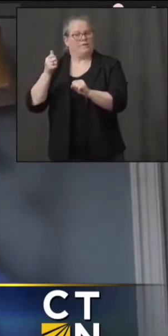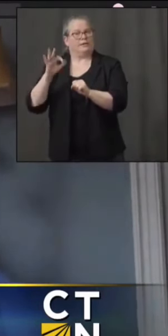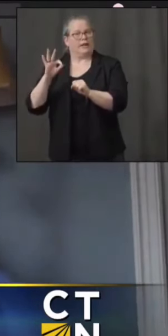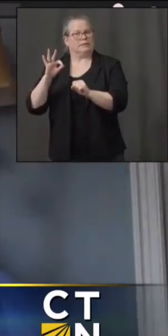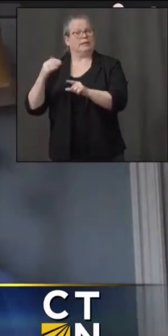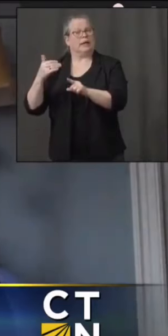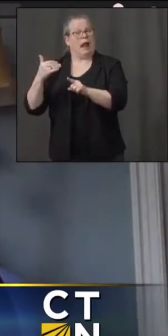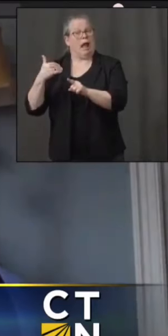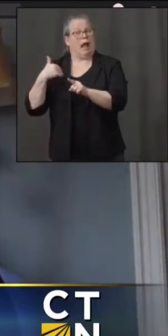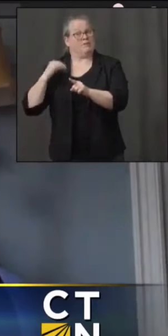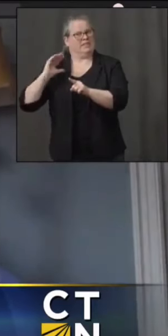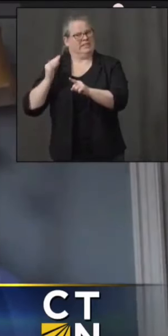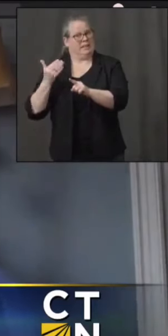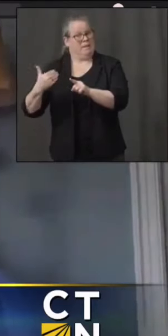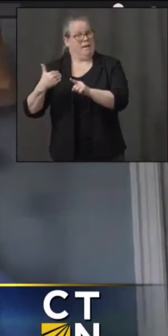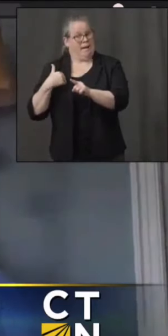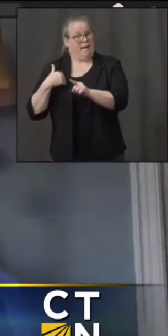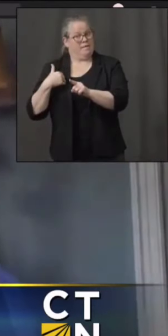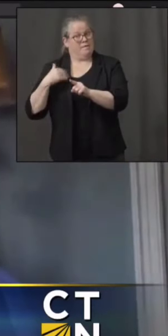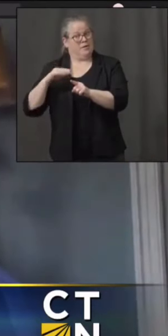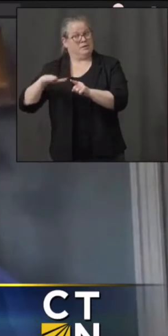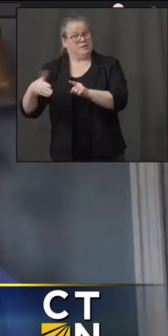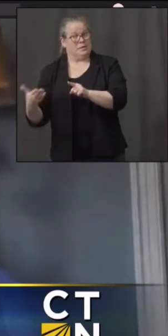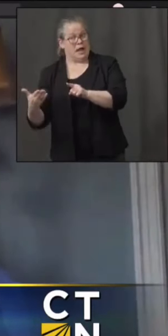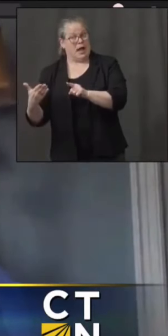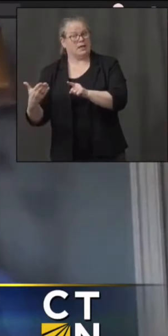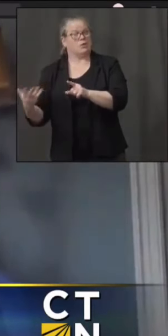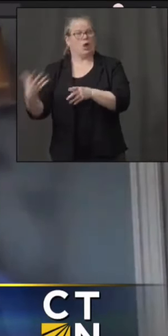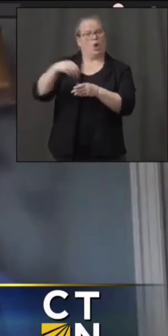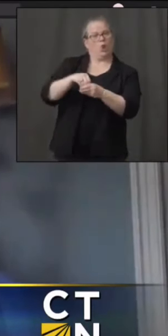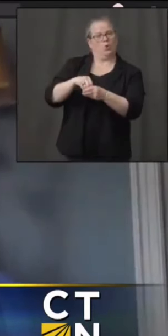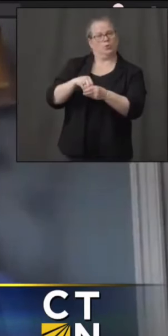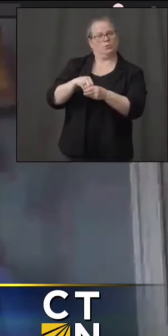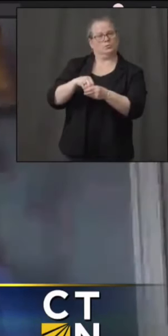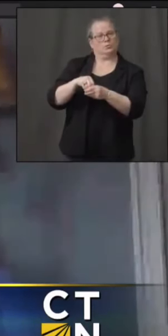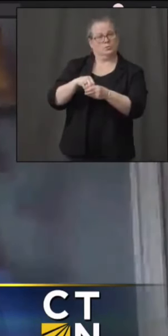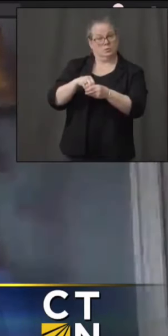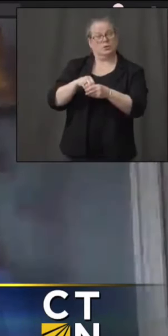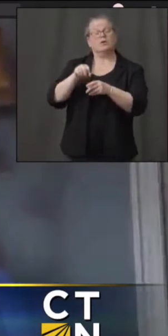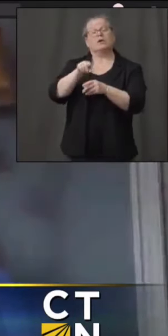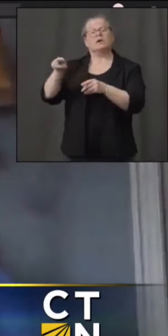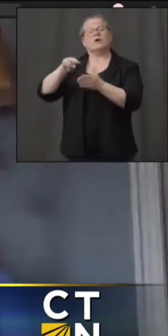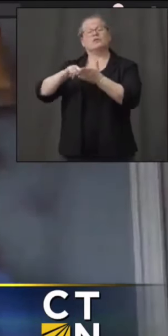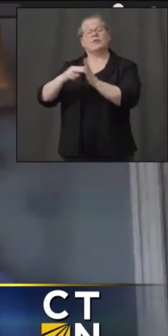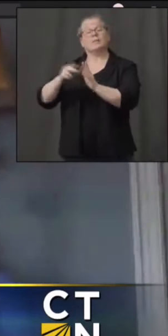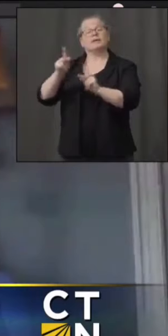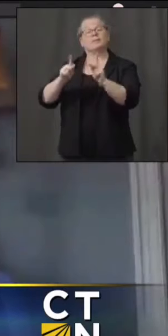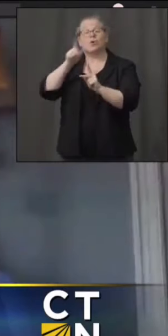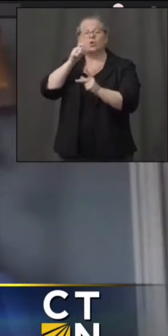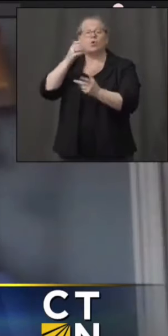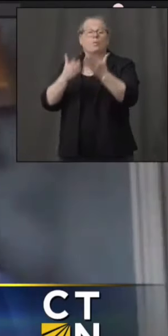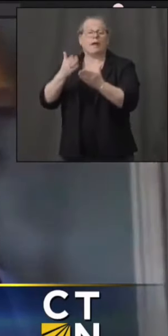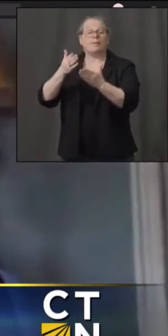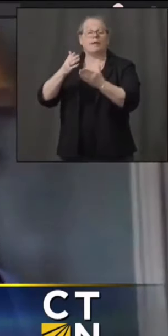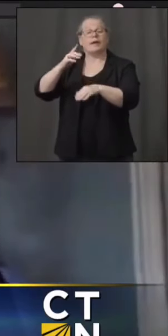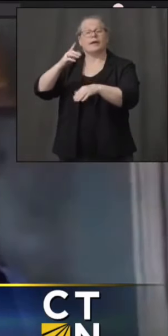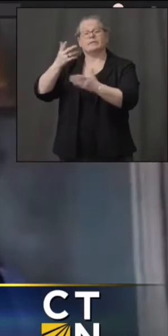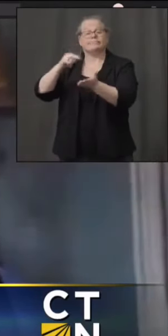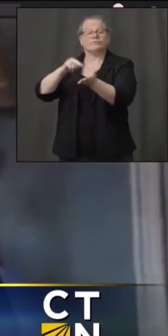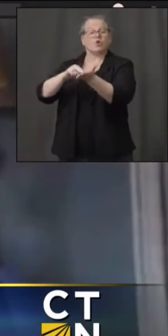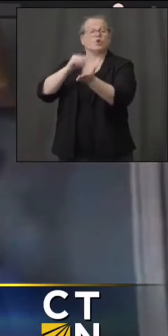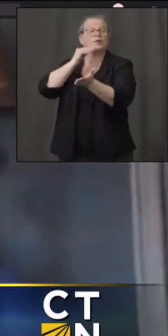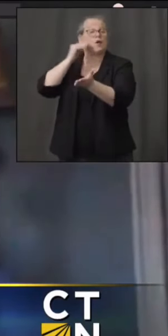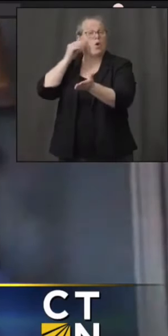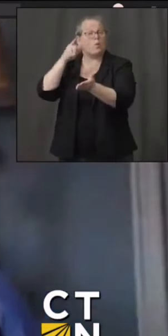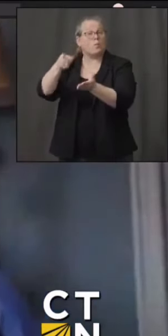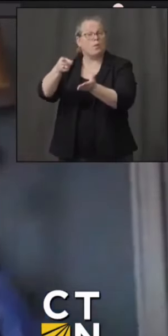category are people who die, who have been exposed, for example, in a long-term care facility, who have symptoms